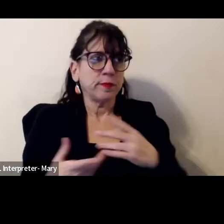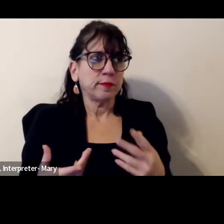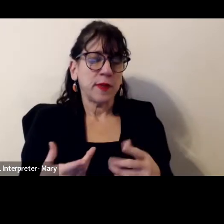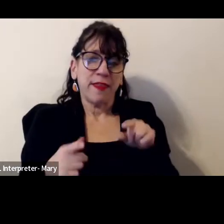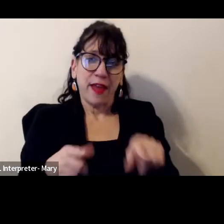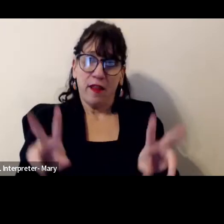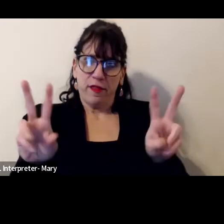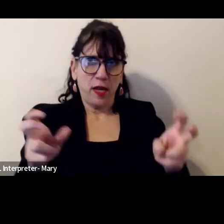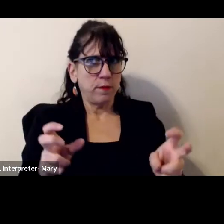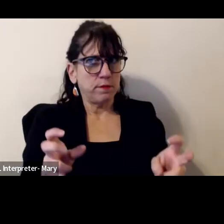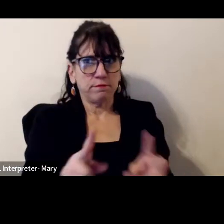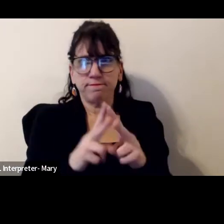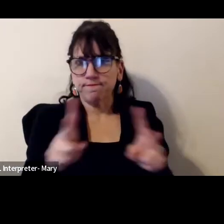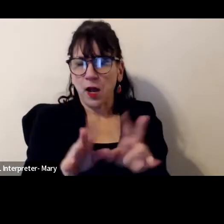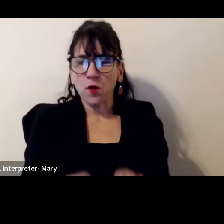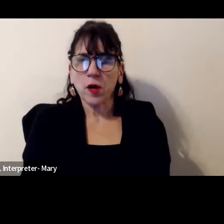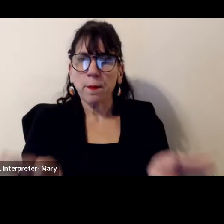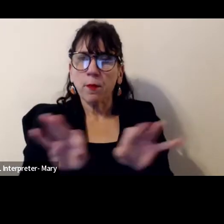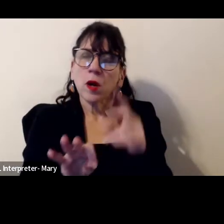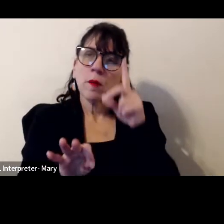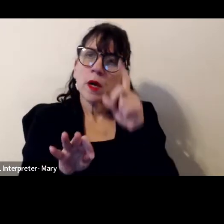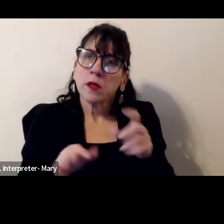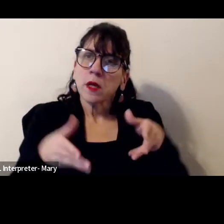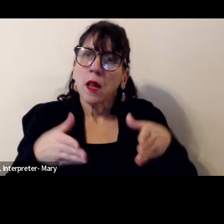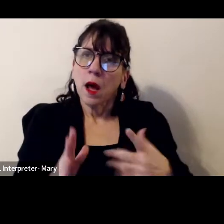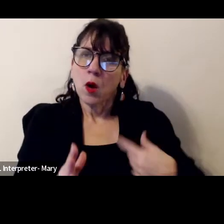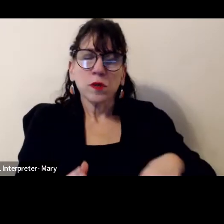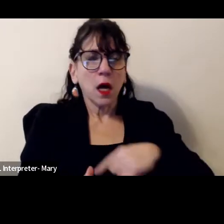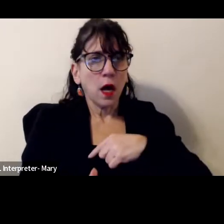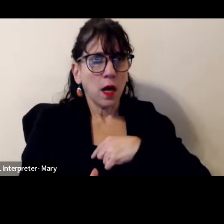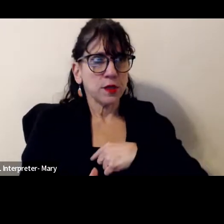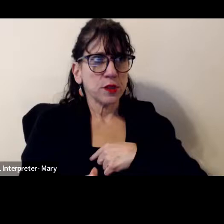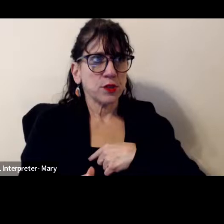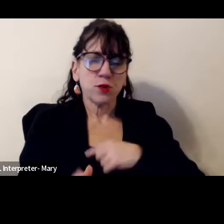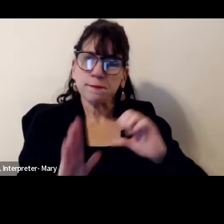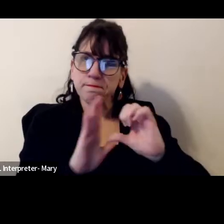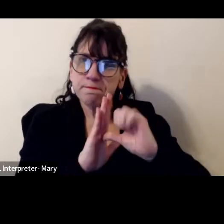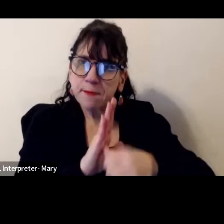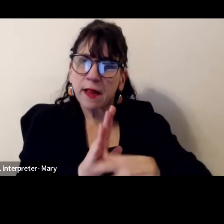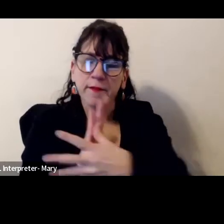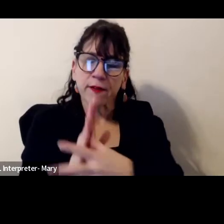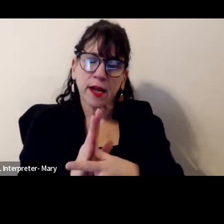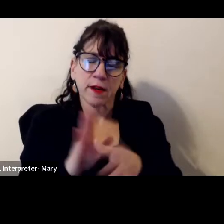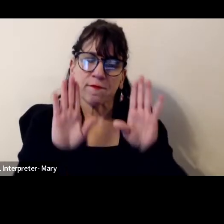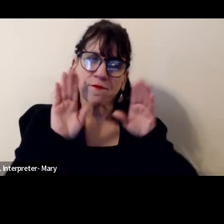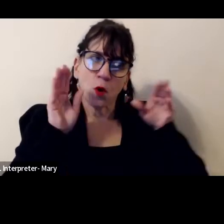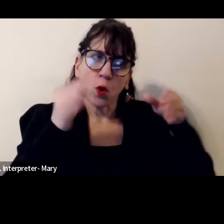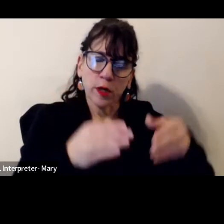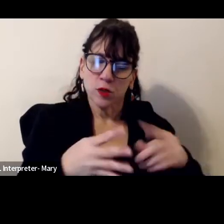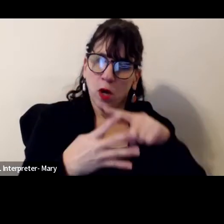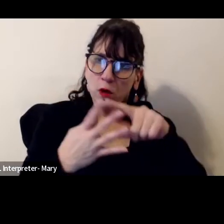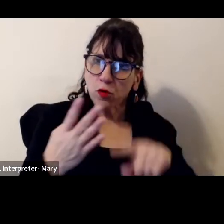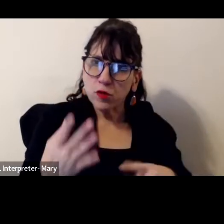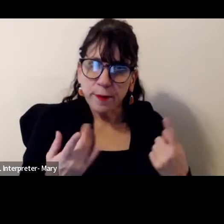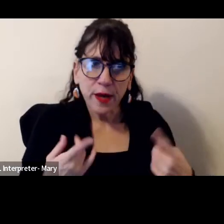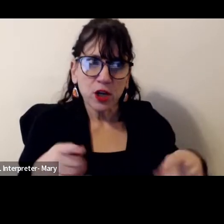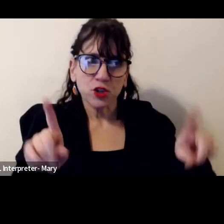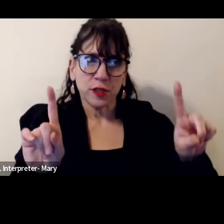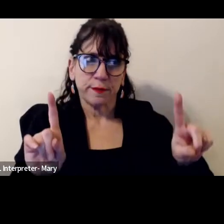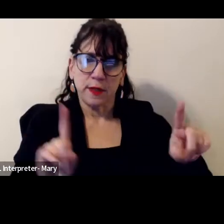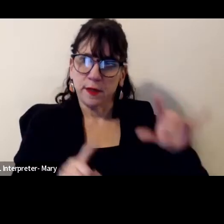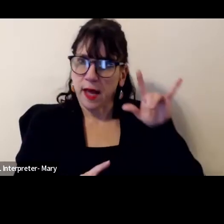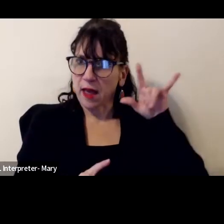theme is so important because it allows us to highlight and spotlight those who have made achievements in the